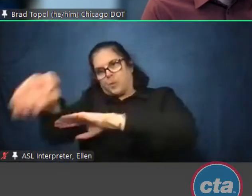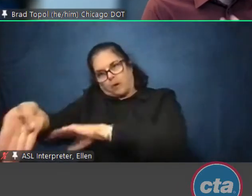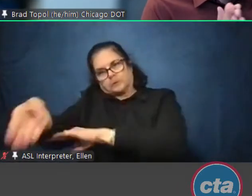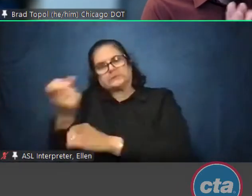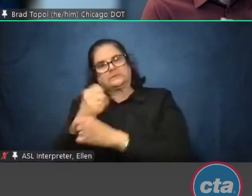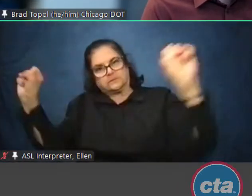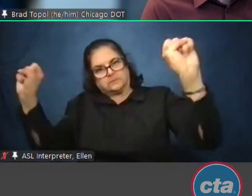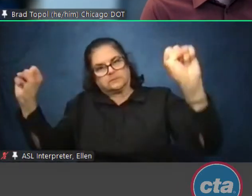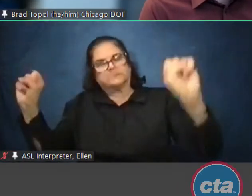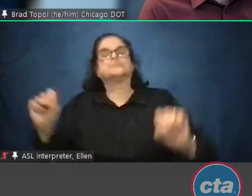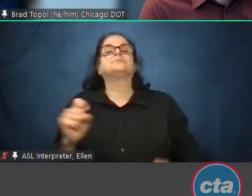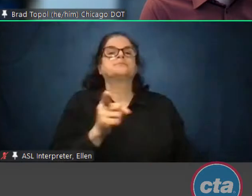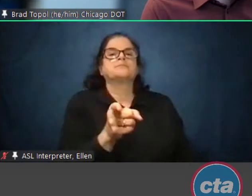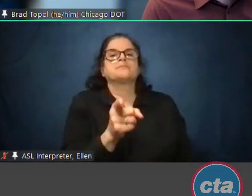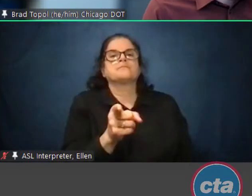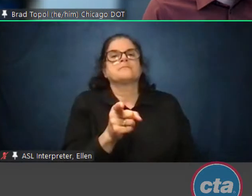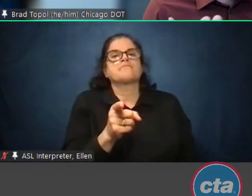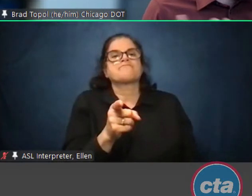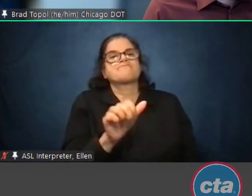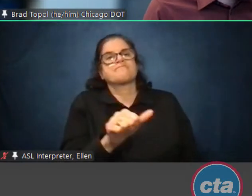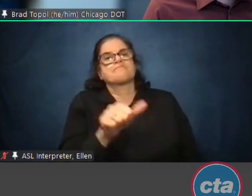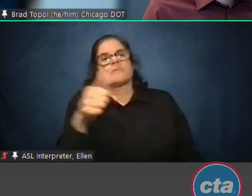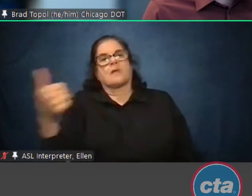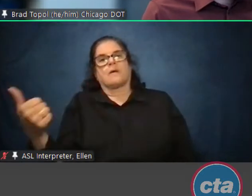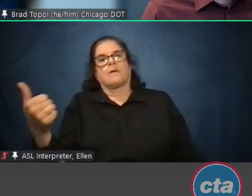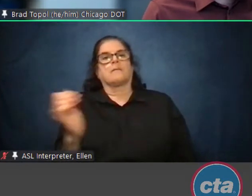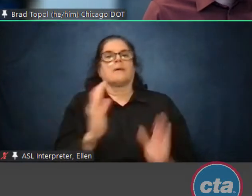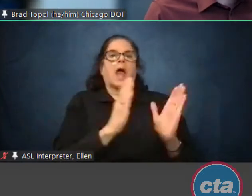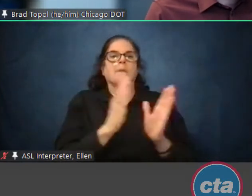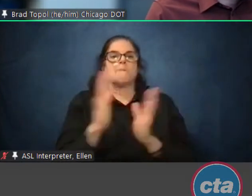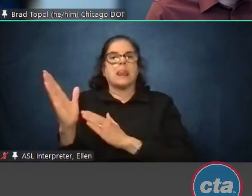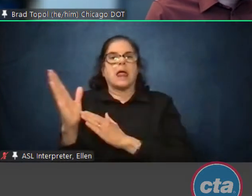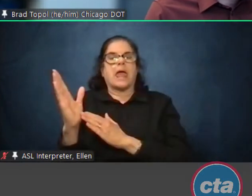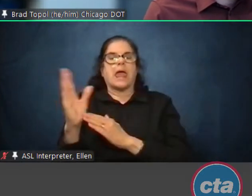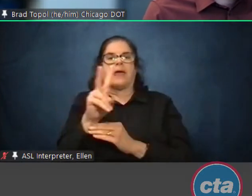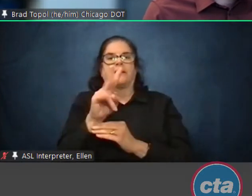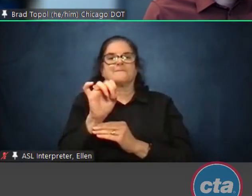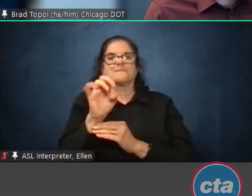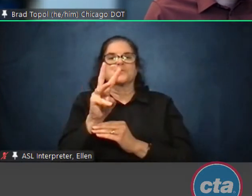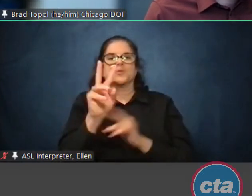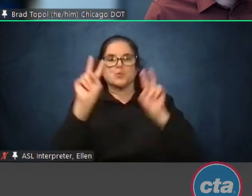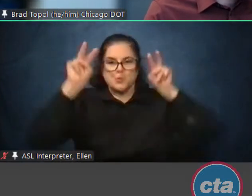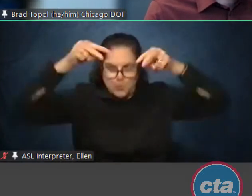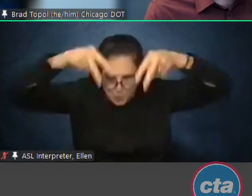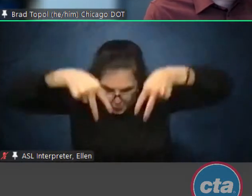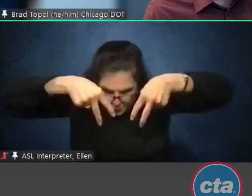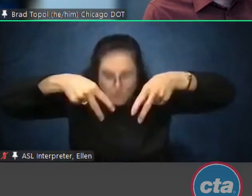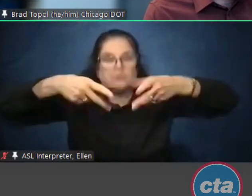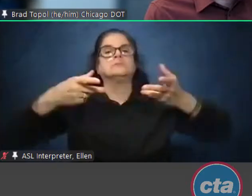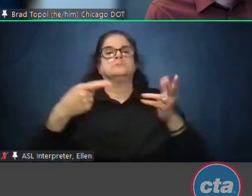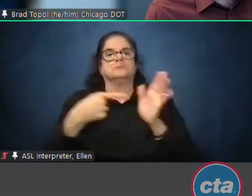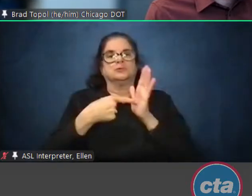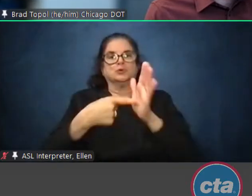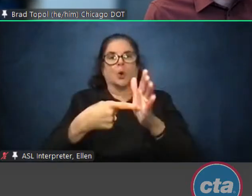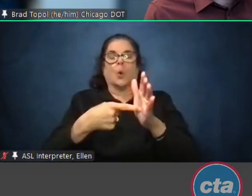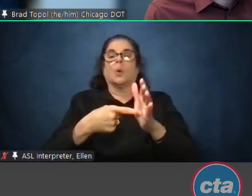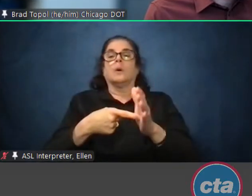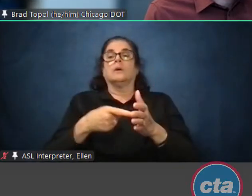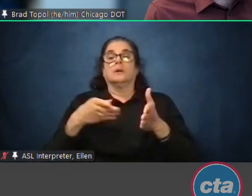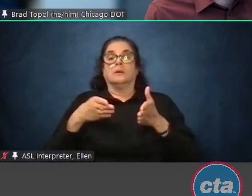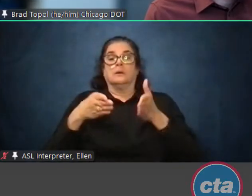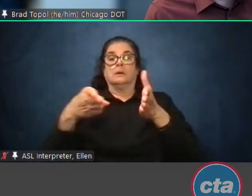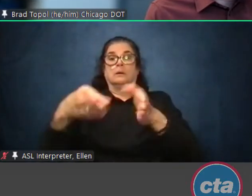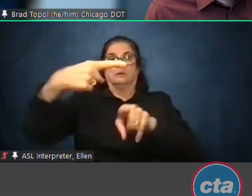And then we have another kind of what we call plan view or top-down technical drawing showing an intersection, kind of a